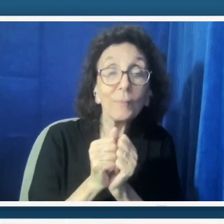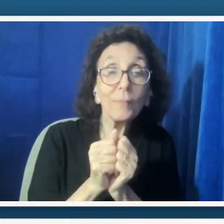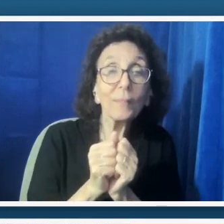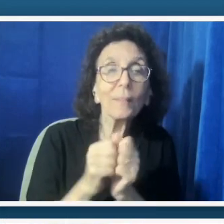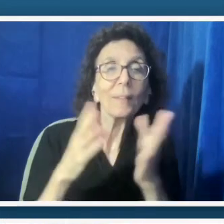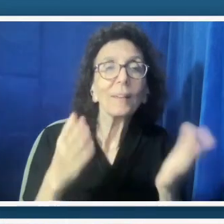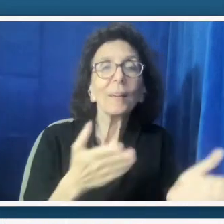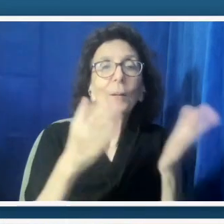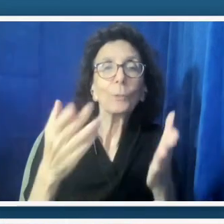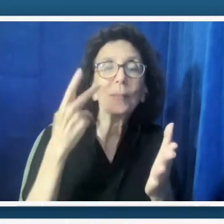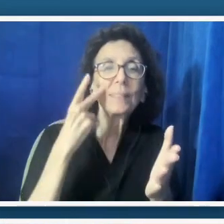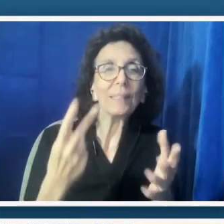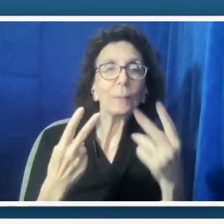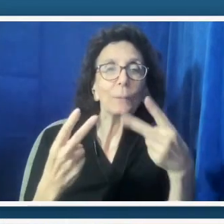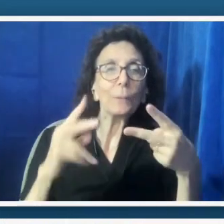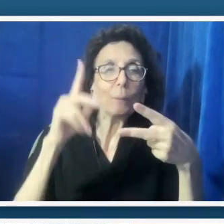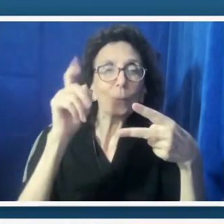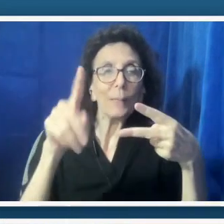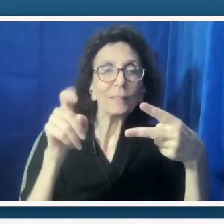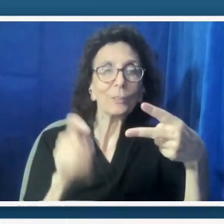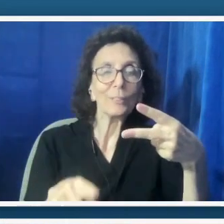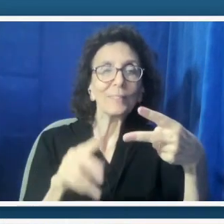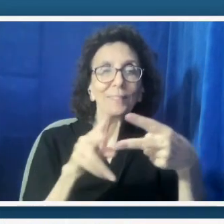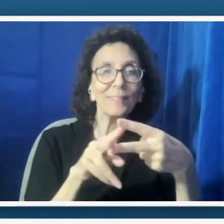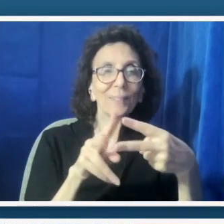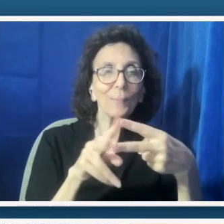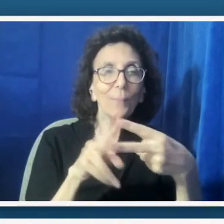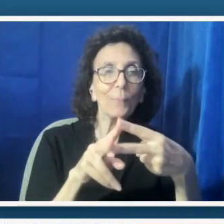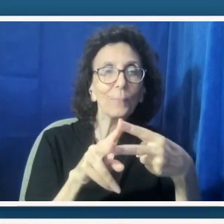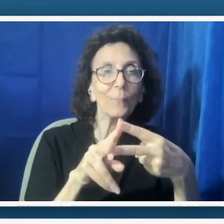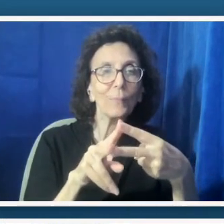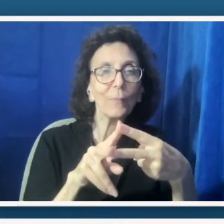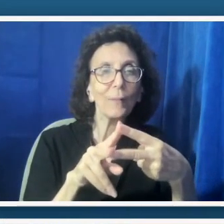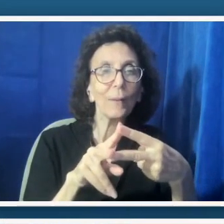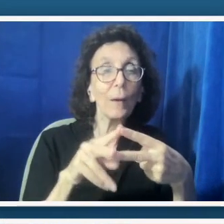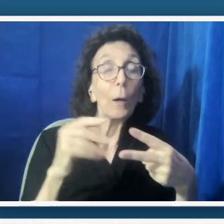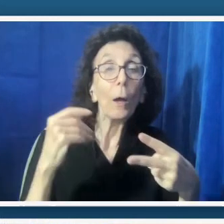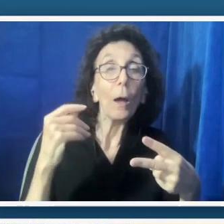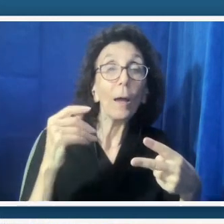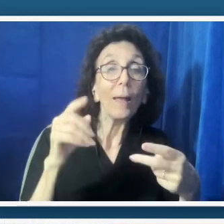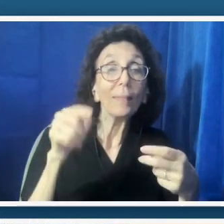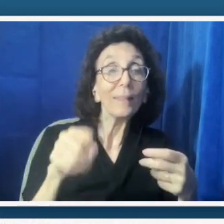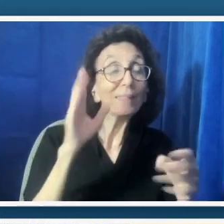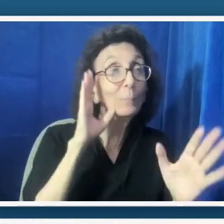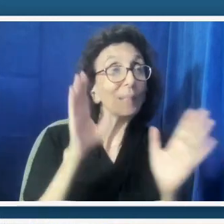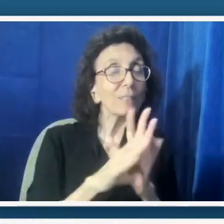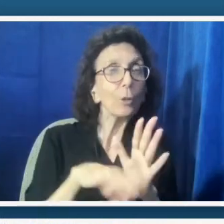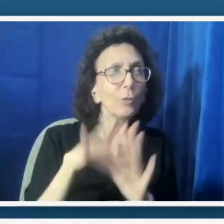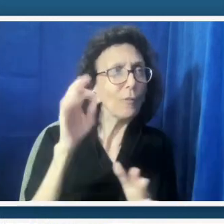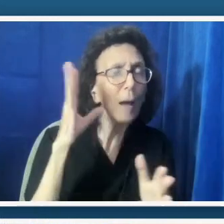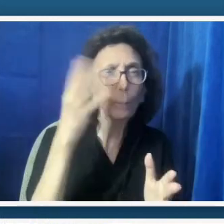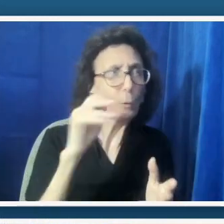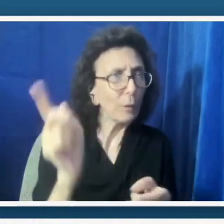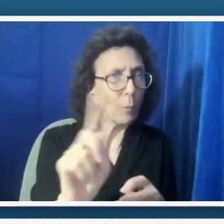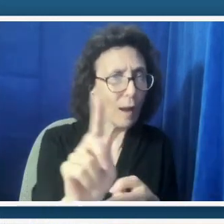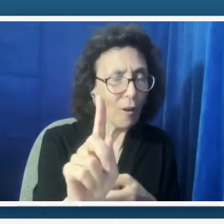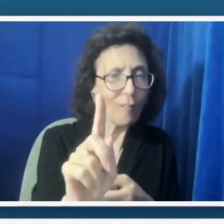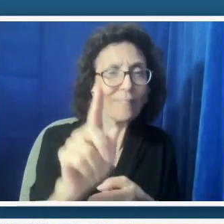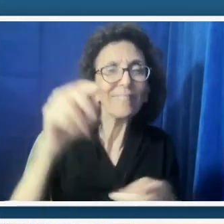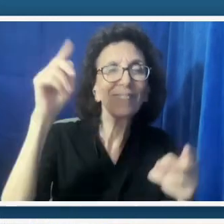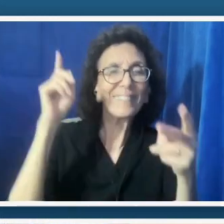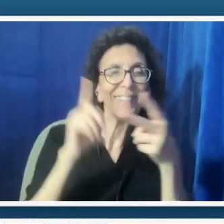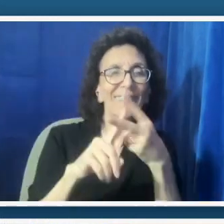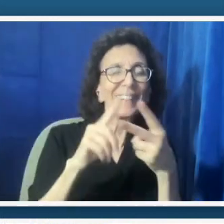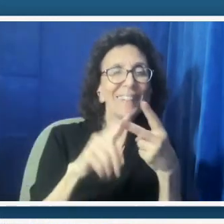are 2 questions that we're going to start by asking. Where can you find beauty in this image of the event? And then the next